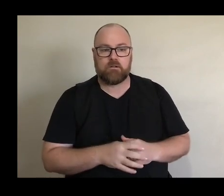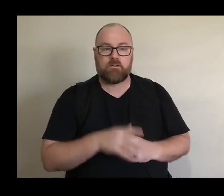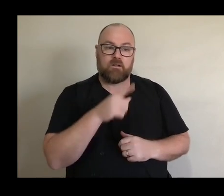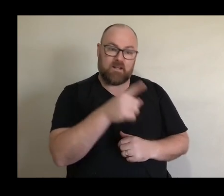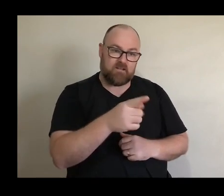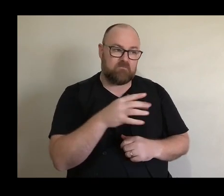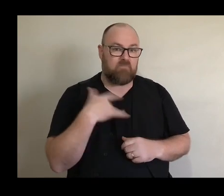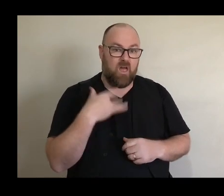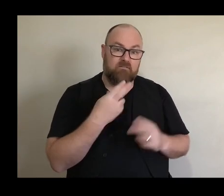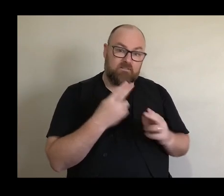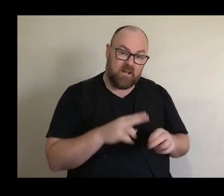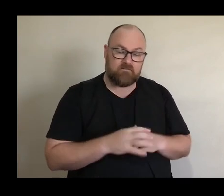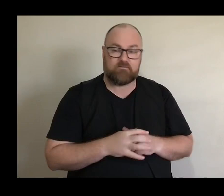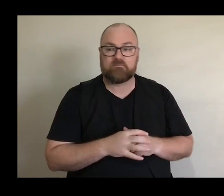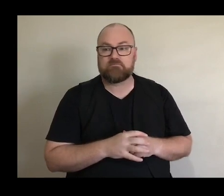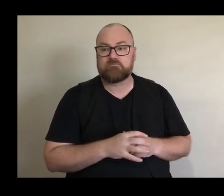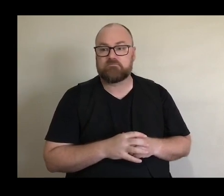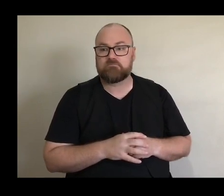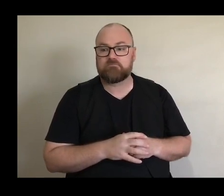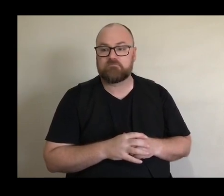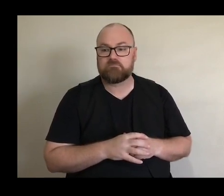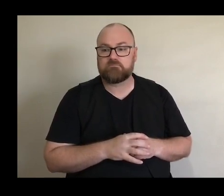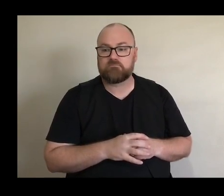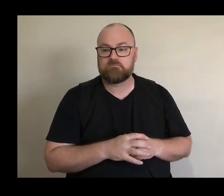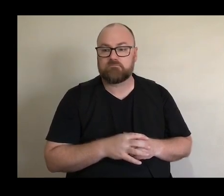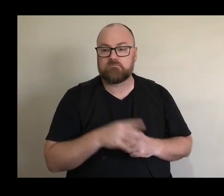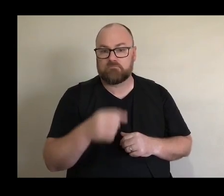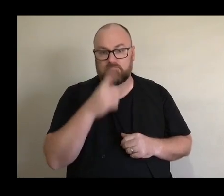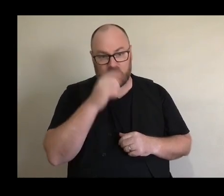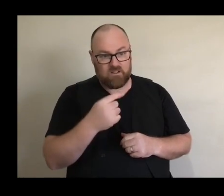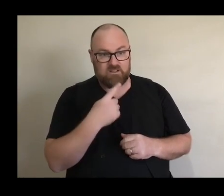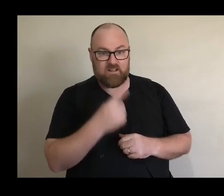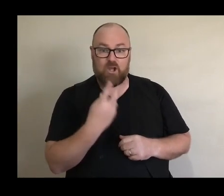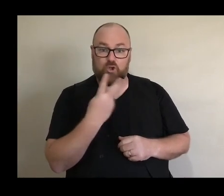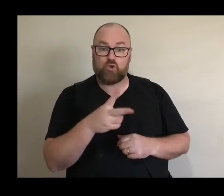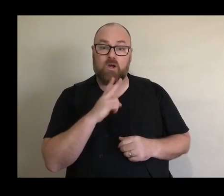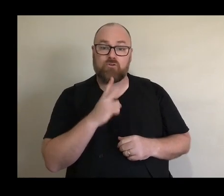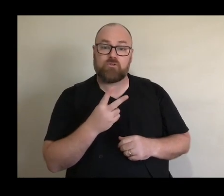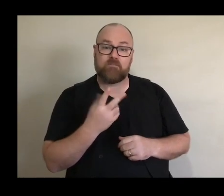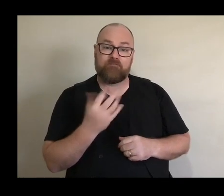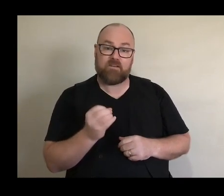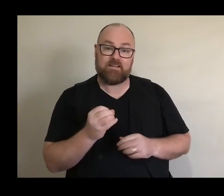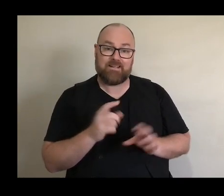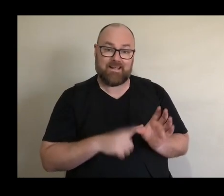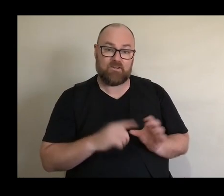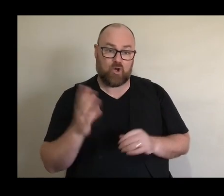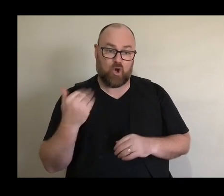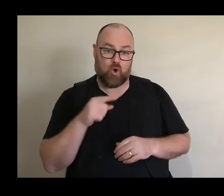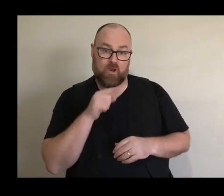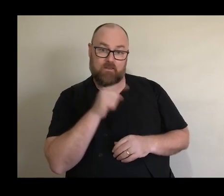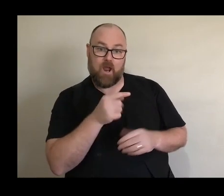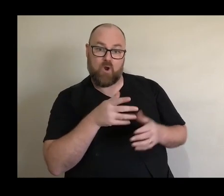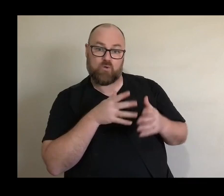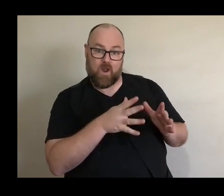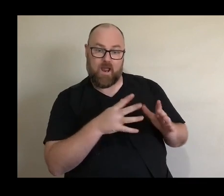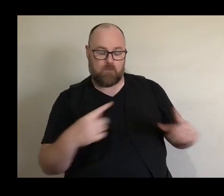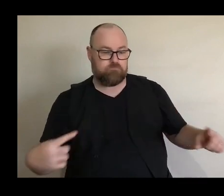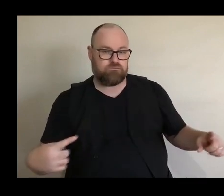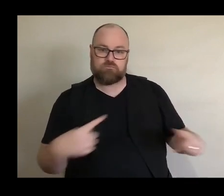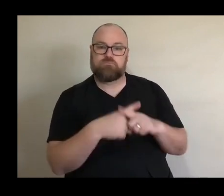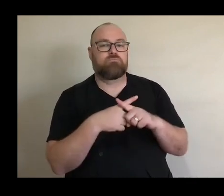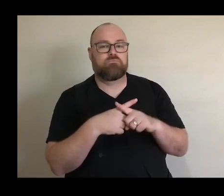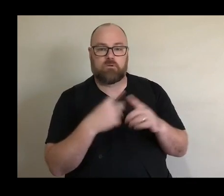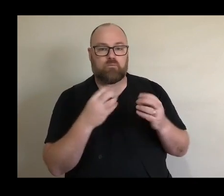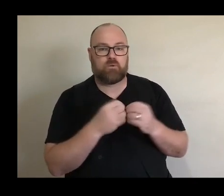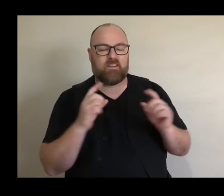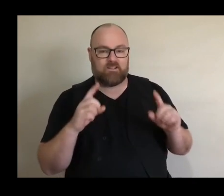non-living. And, you know, we could say 250 years ago, these models clashed with a very different set of